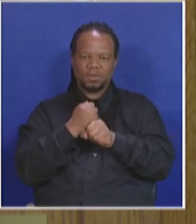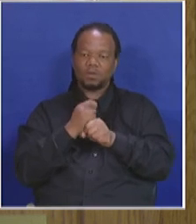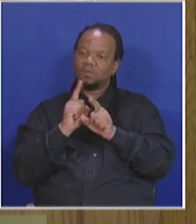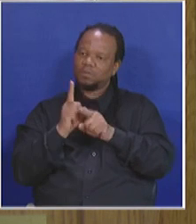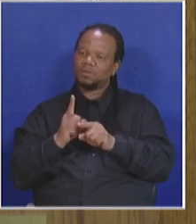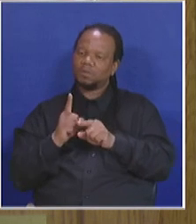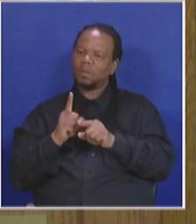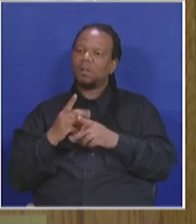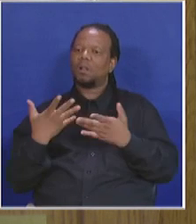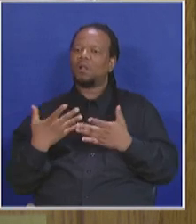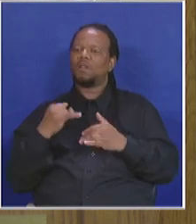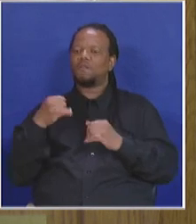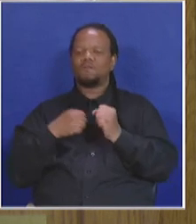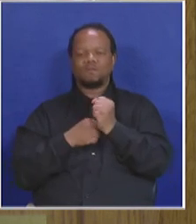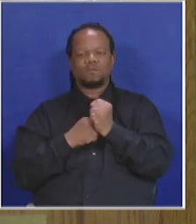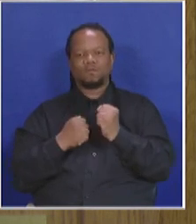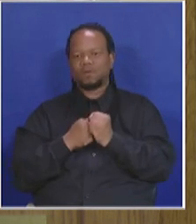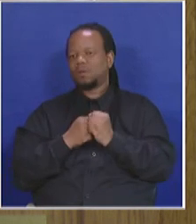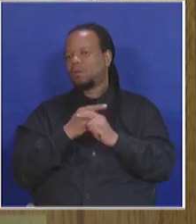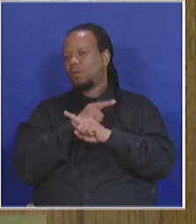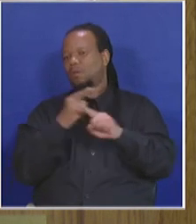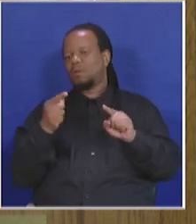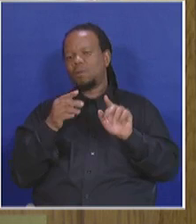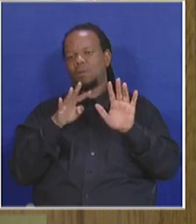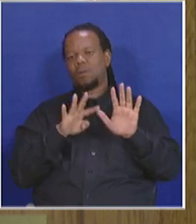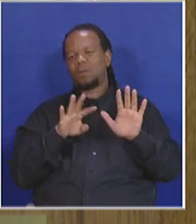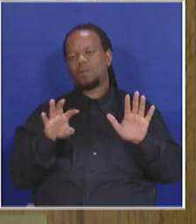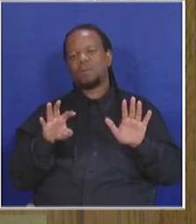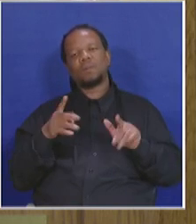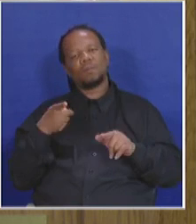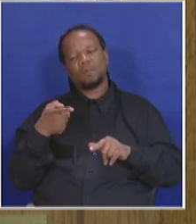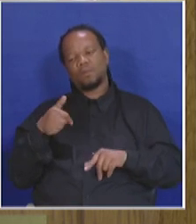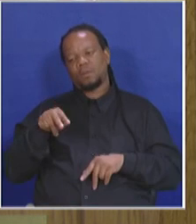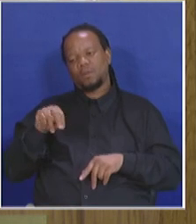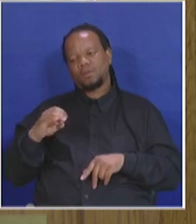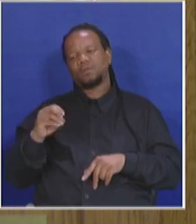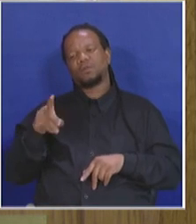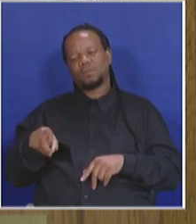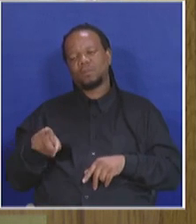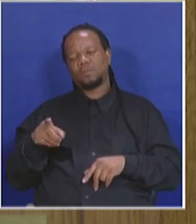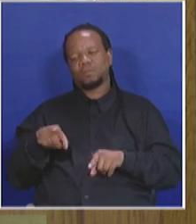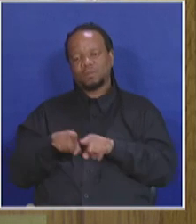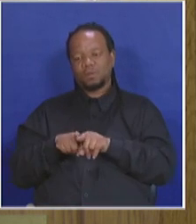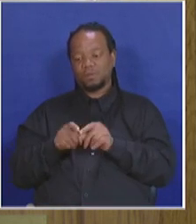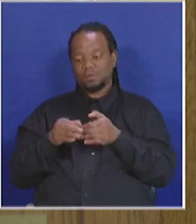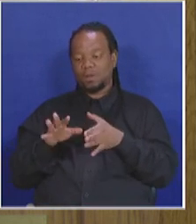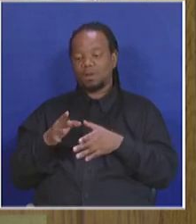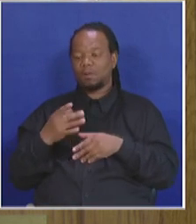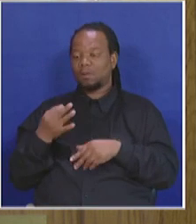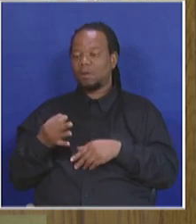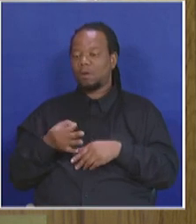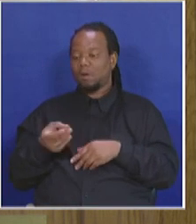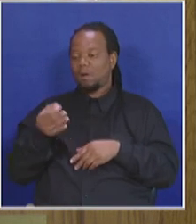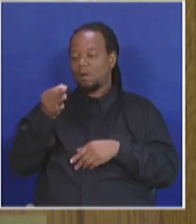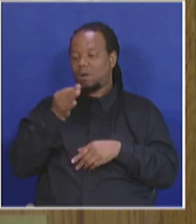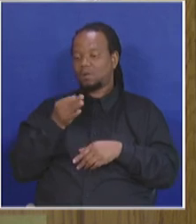across the provinces. That perhaps as the NCOP, we need to begin to ask our questions. Whether if you